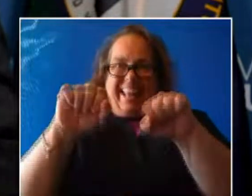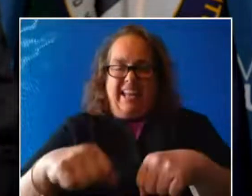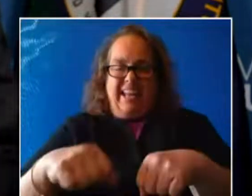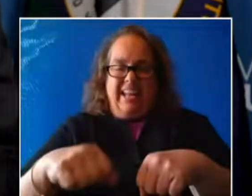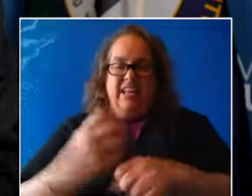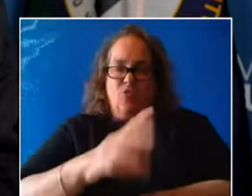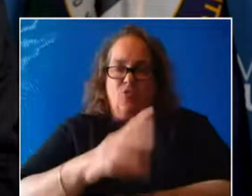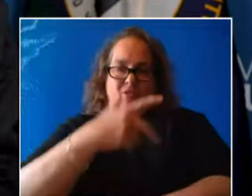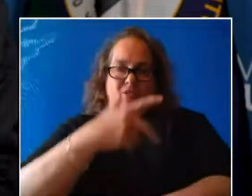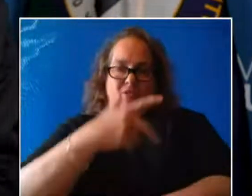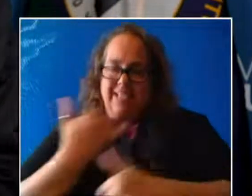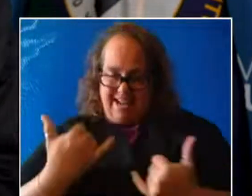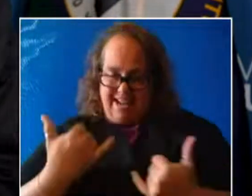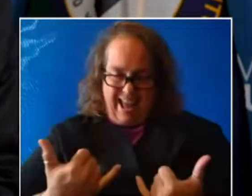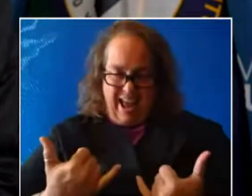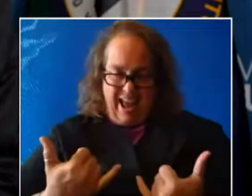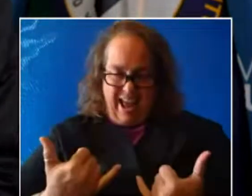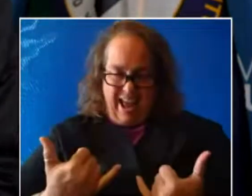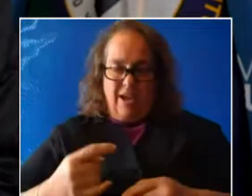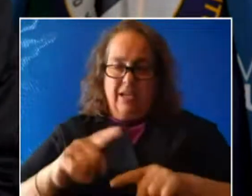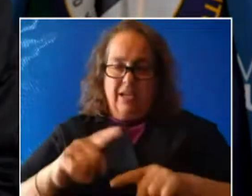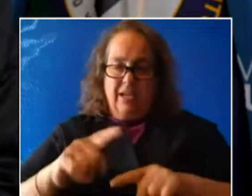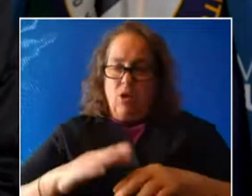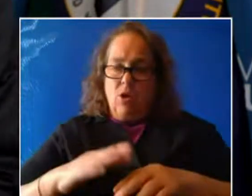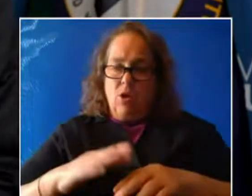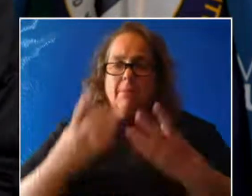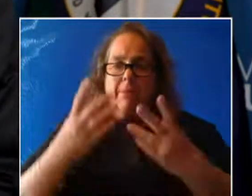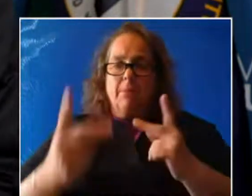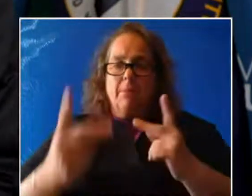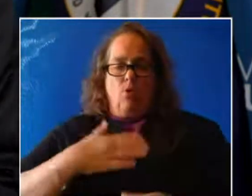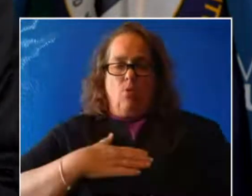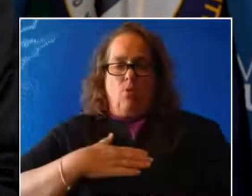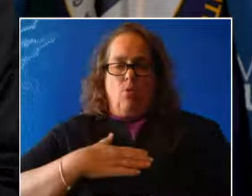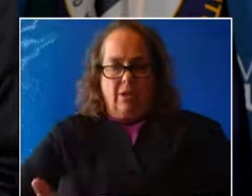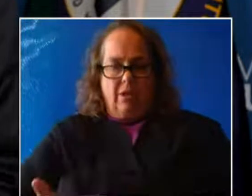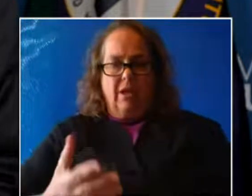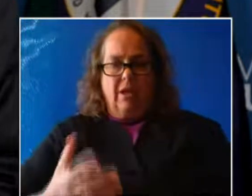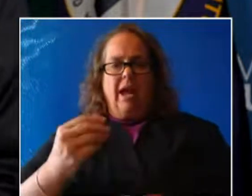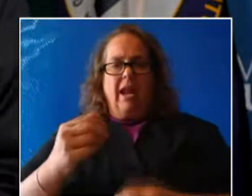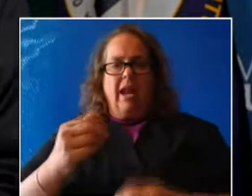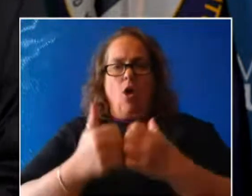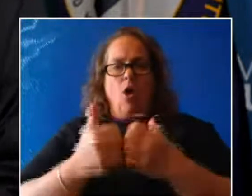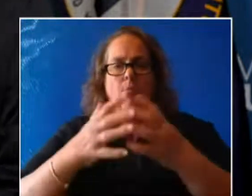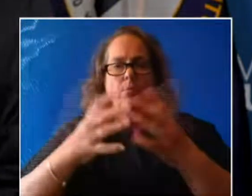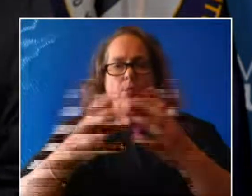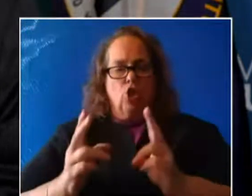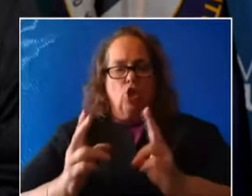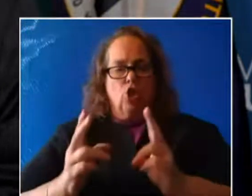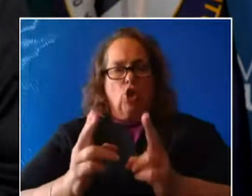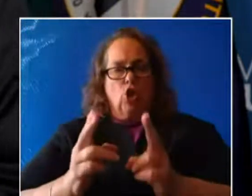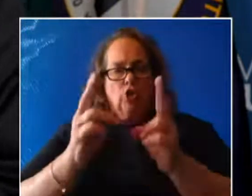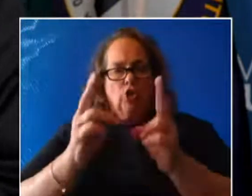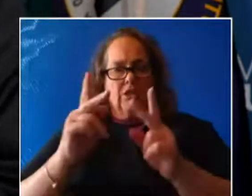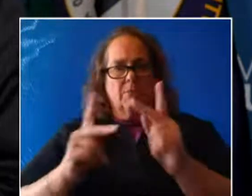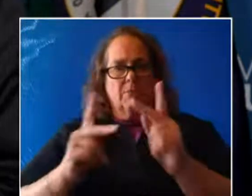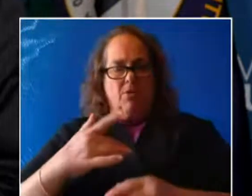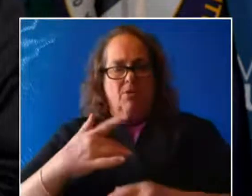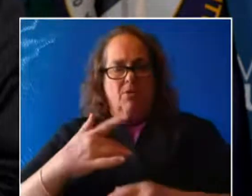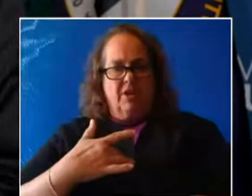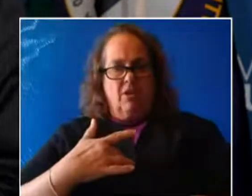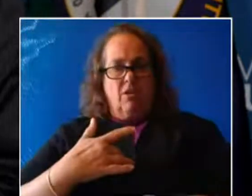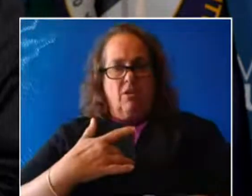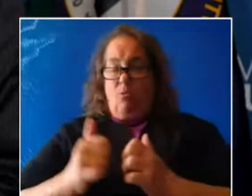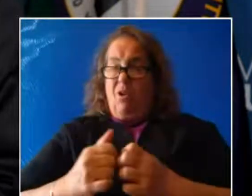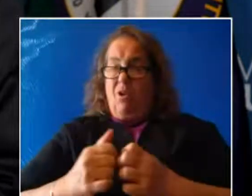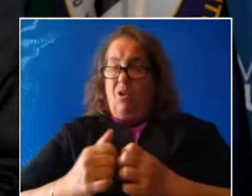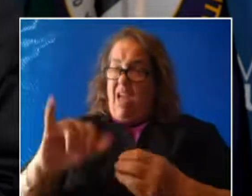how many people are willing and how much urgency people feel. So with the number of vaccines that are out there right now